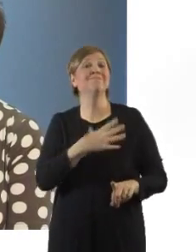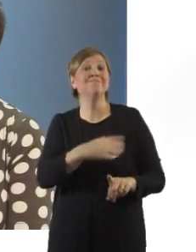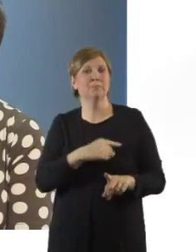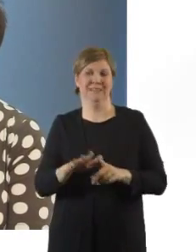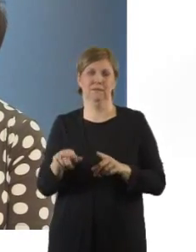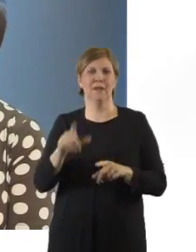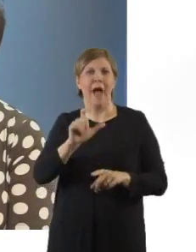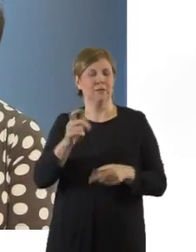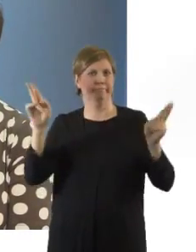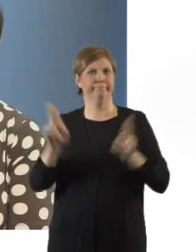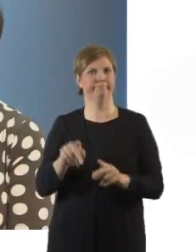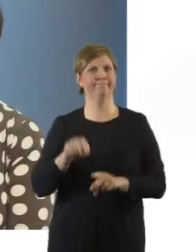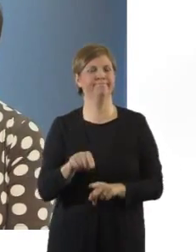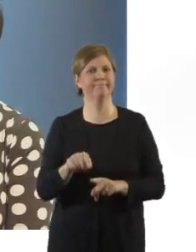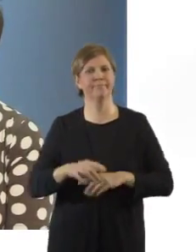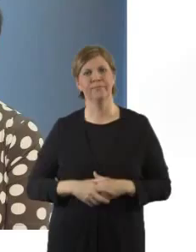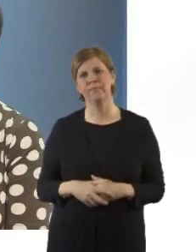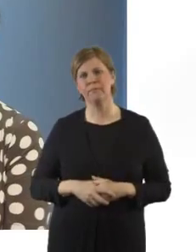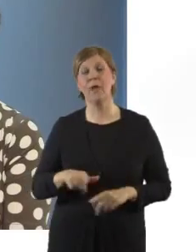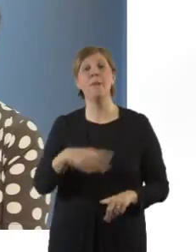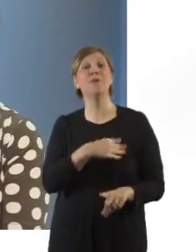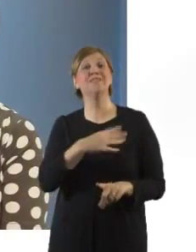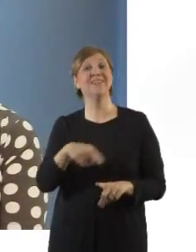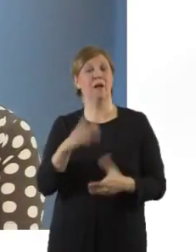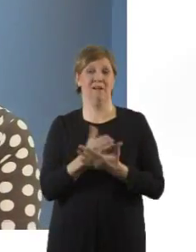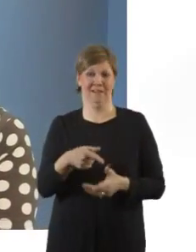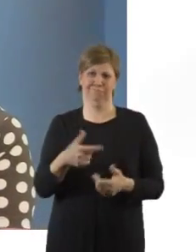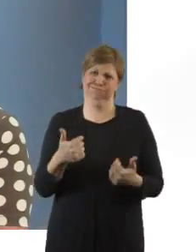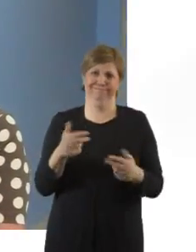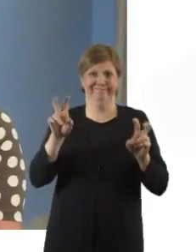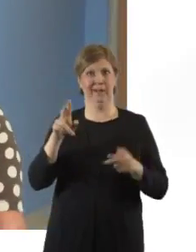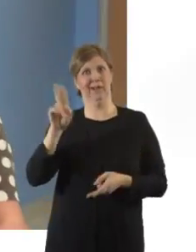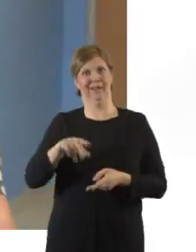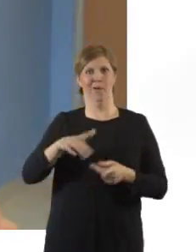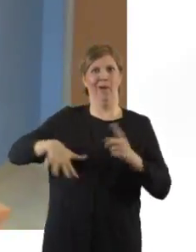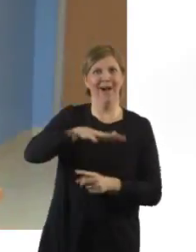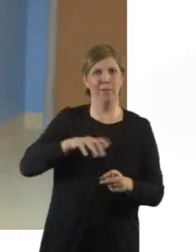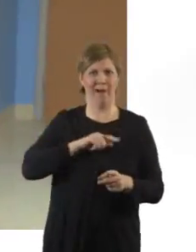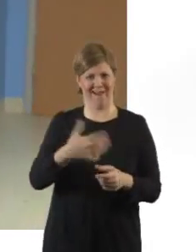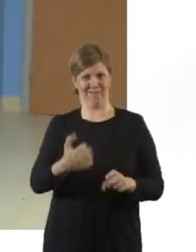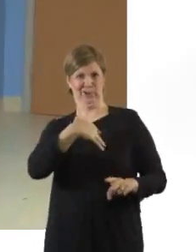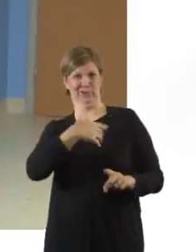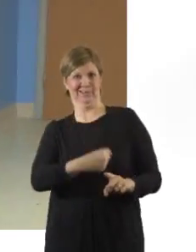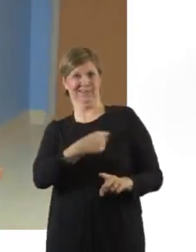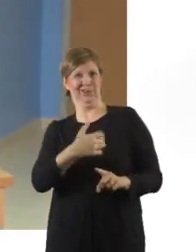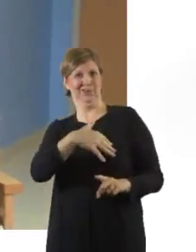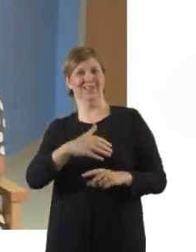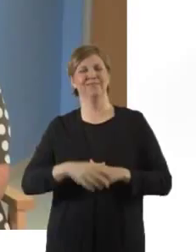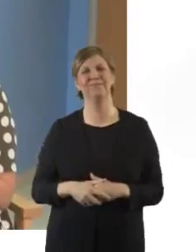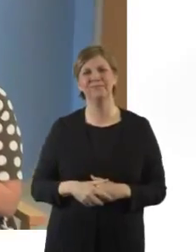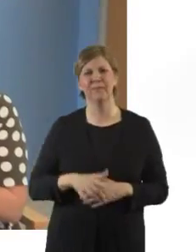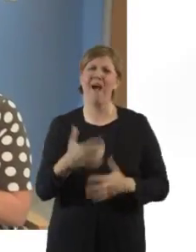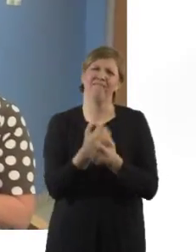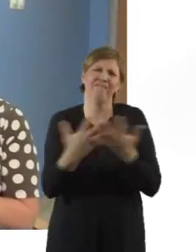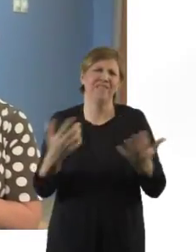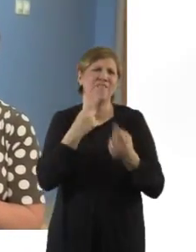example. Breastfeeding is also cheaper for the family because breast milk is readily available. And there's lots more information on breastfeeding on your